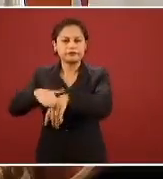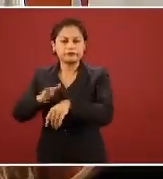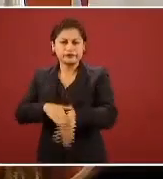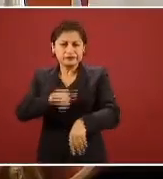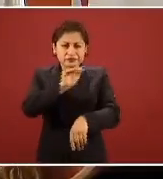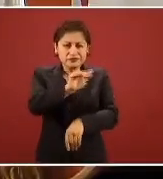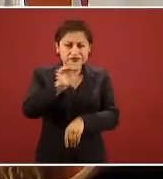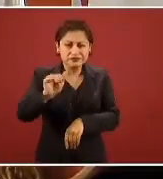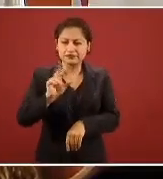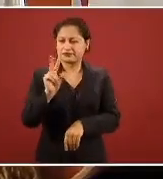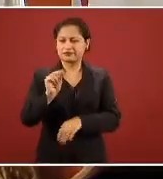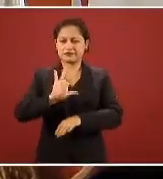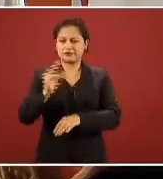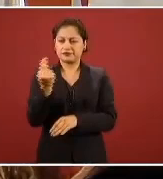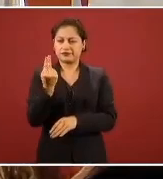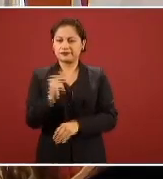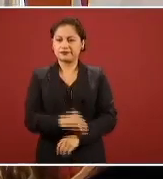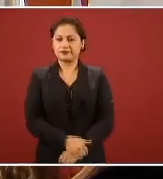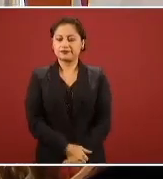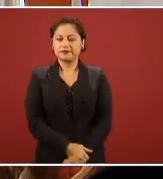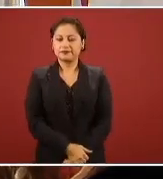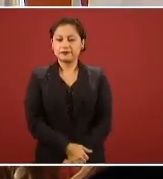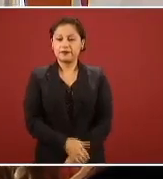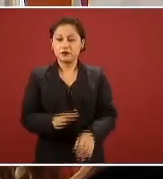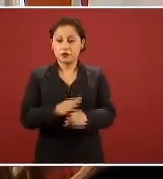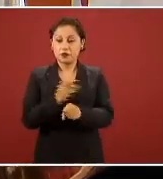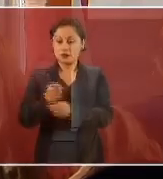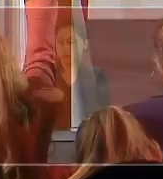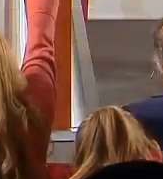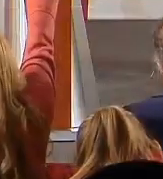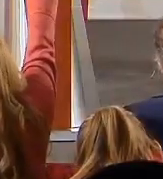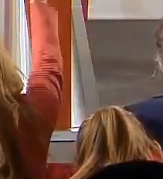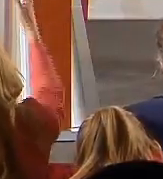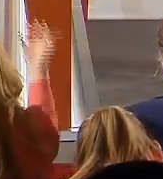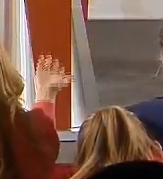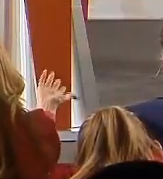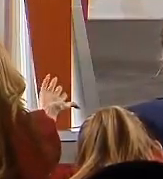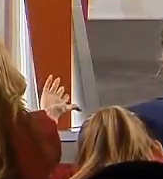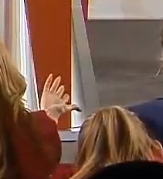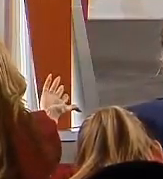Let's not be waking them up. De modo que vamos a ver ese dato. So we're going to see lo that que tú, data.